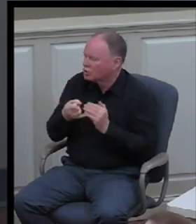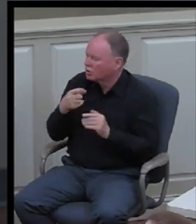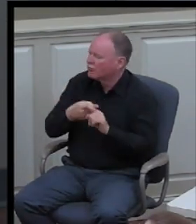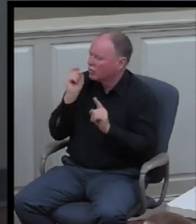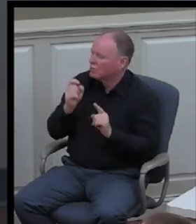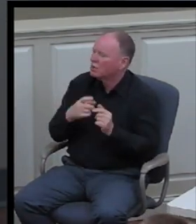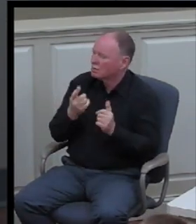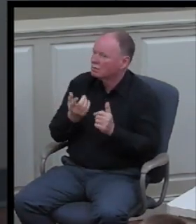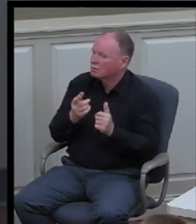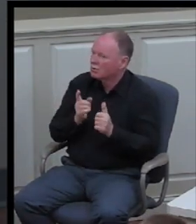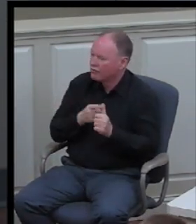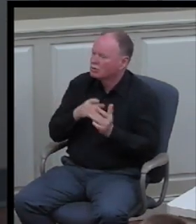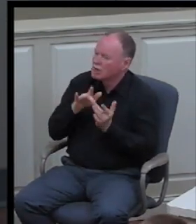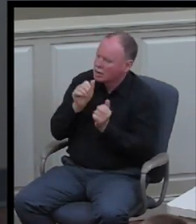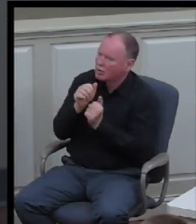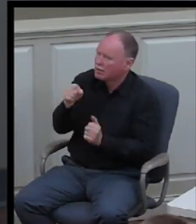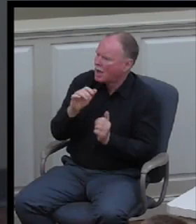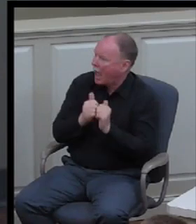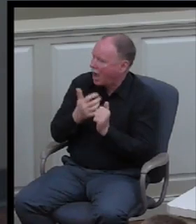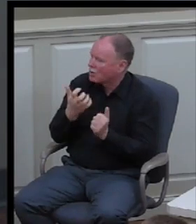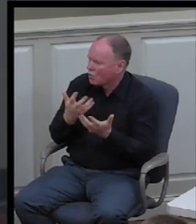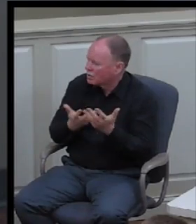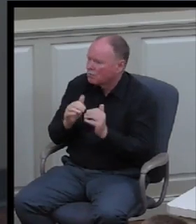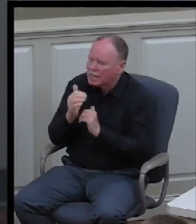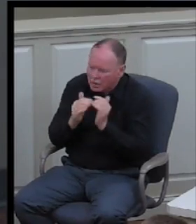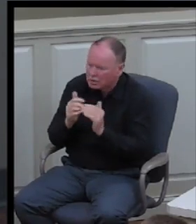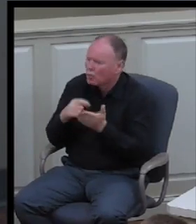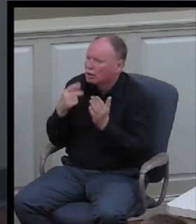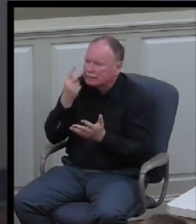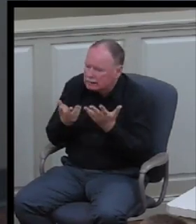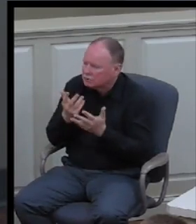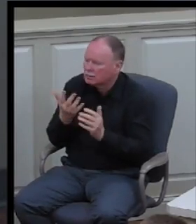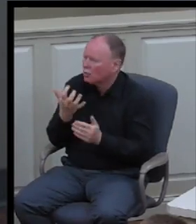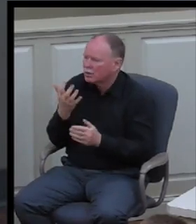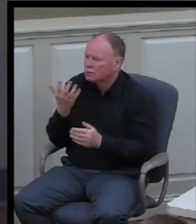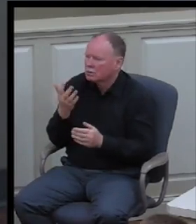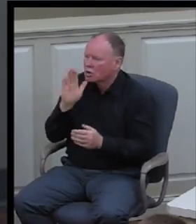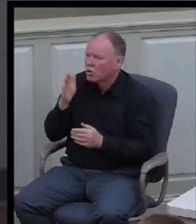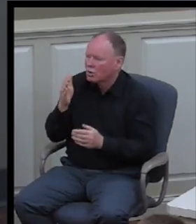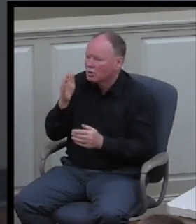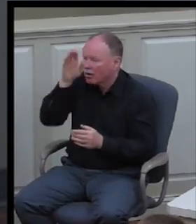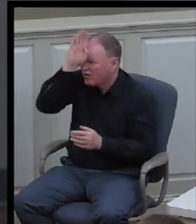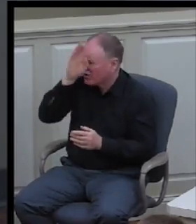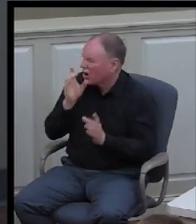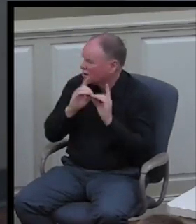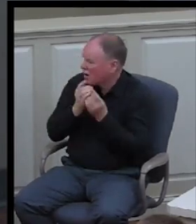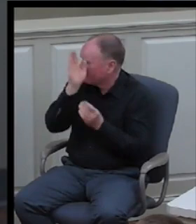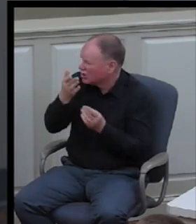first contact is saying, how do you want programmed? What do you see for the department? And I was given